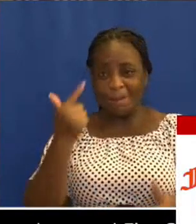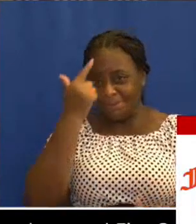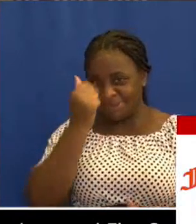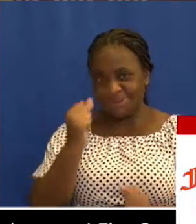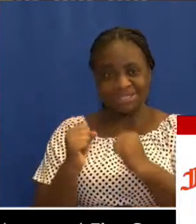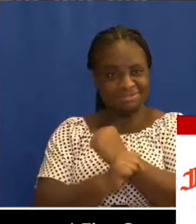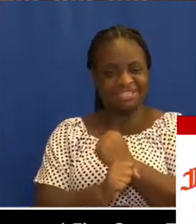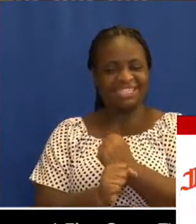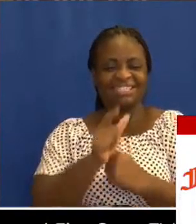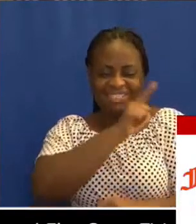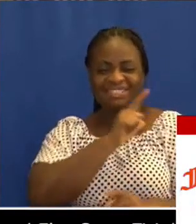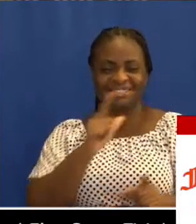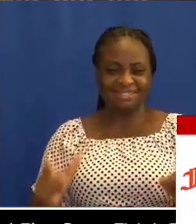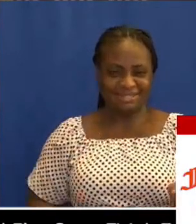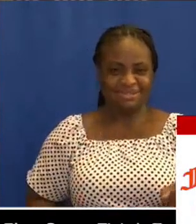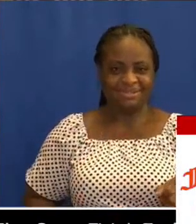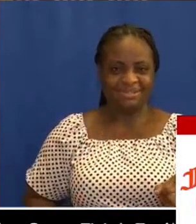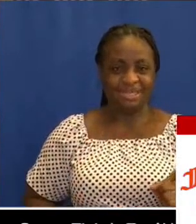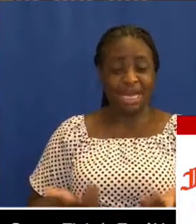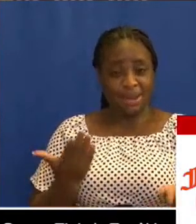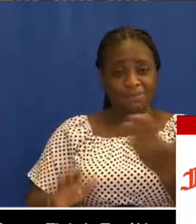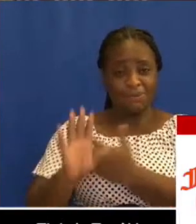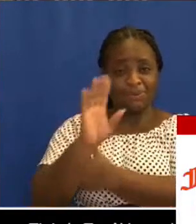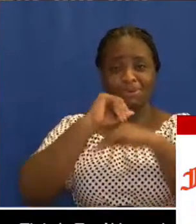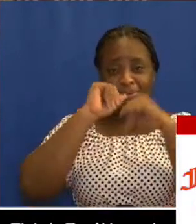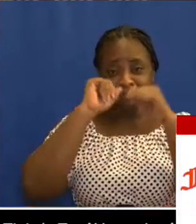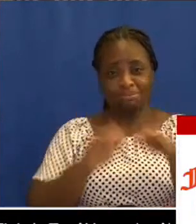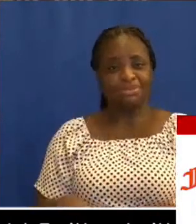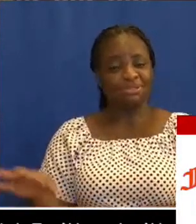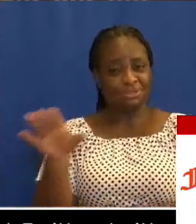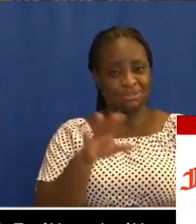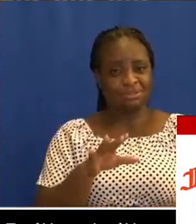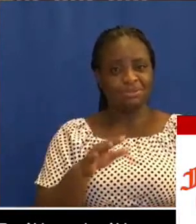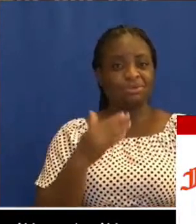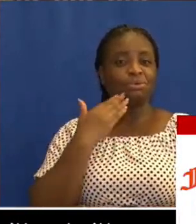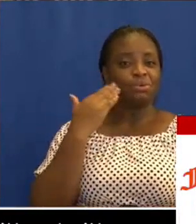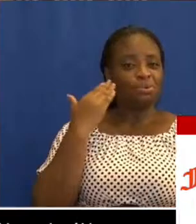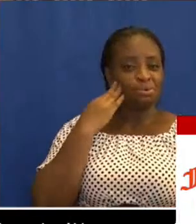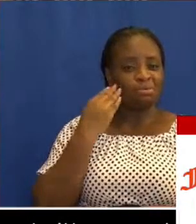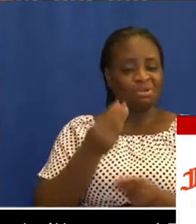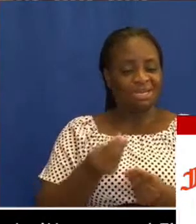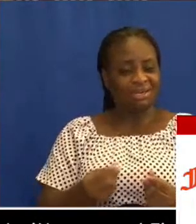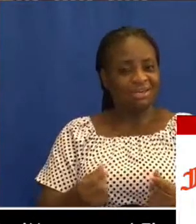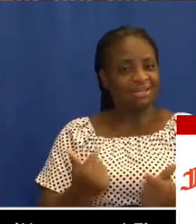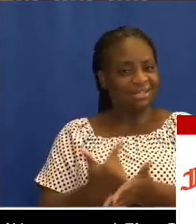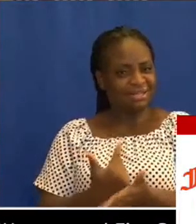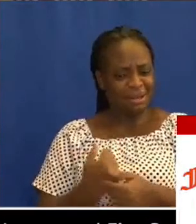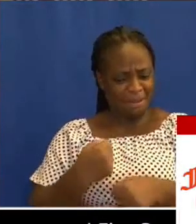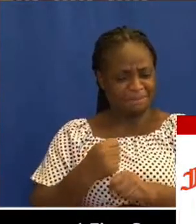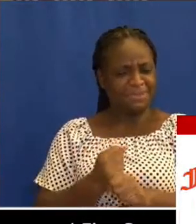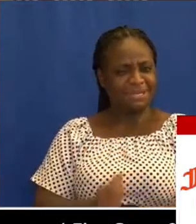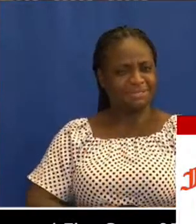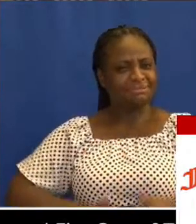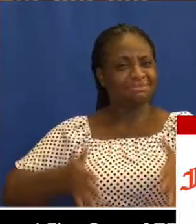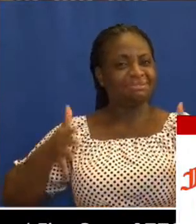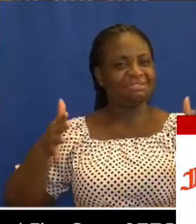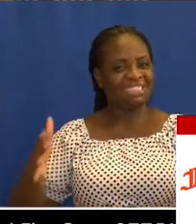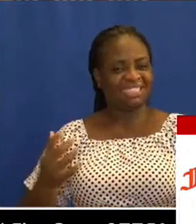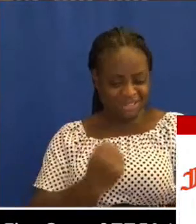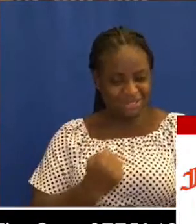the battle is the Lord's. May God bless us all and our homeland Ghana and make her